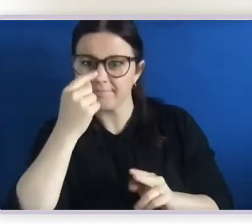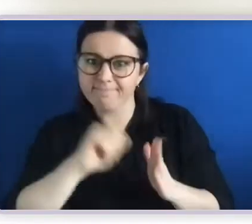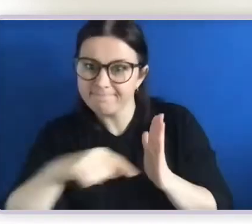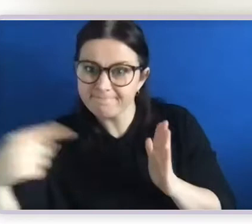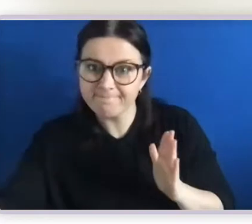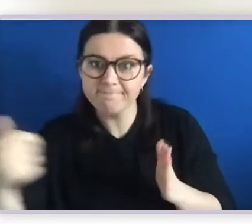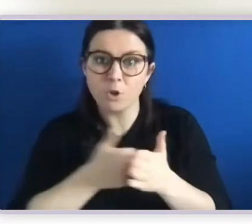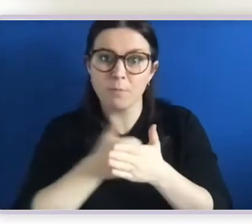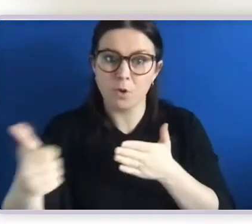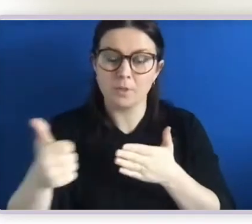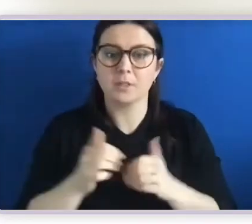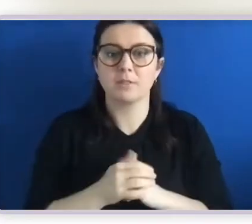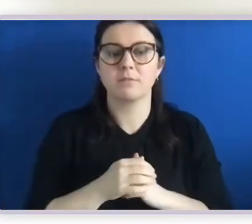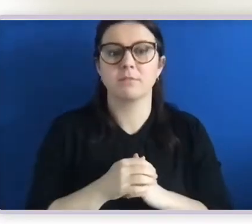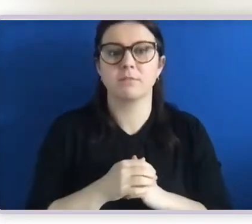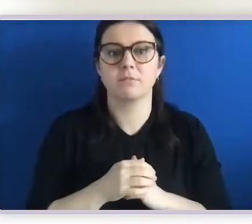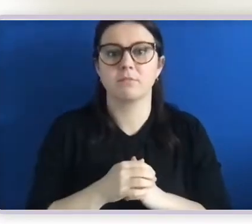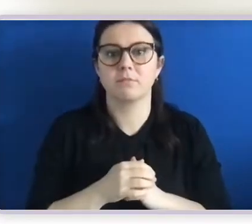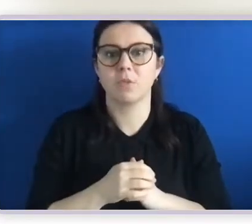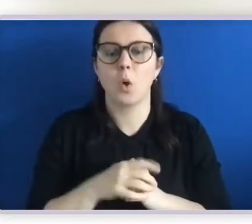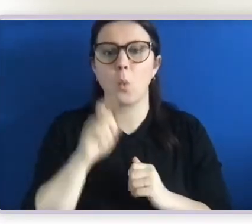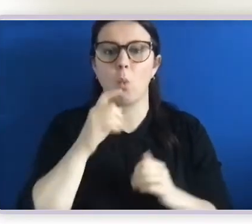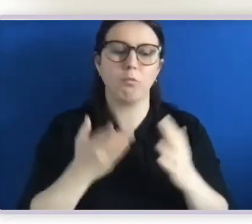can be expected to be receiving lifelong support,